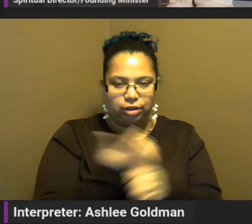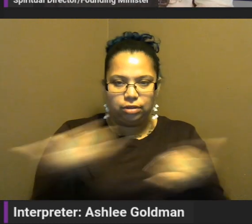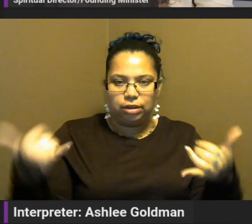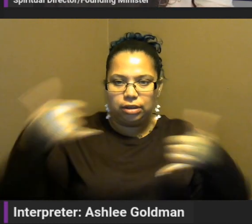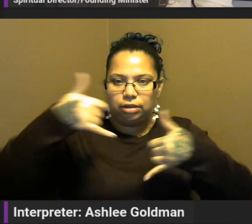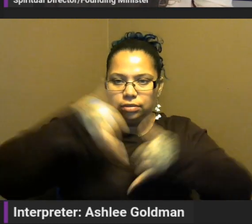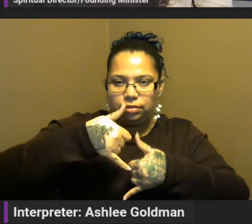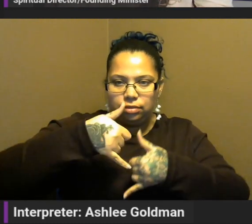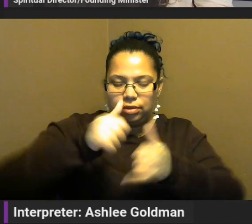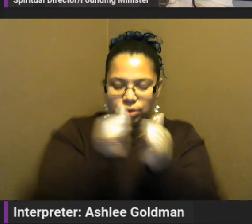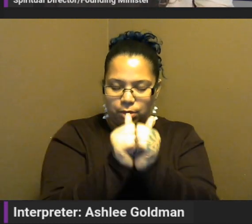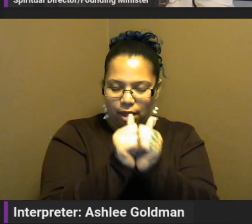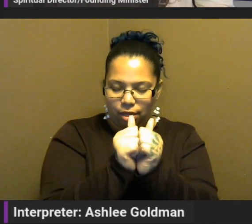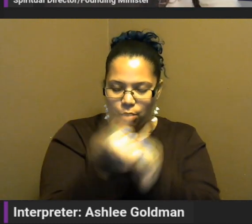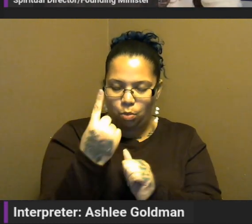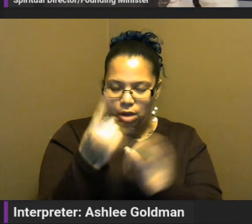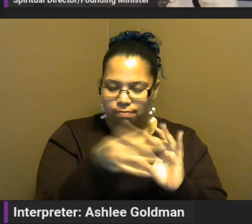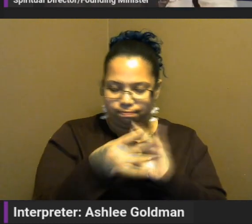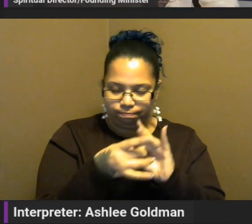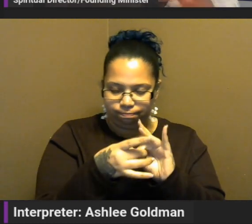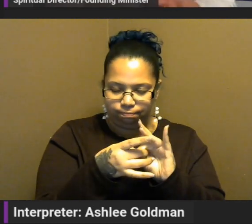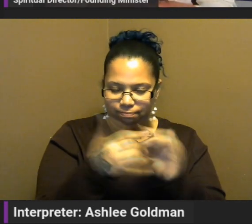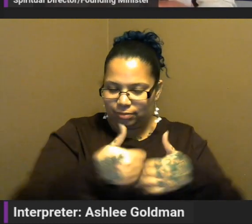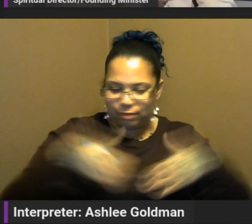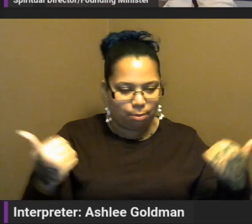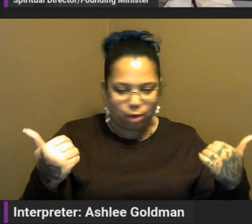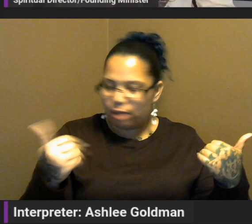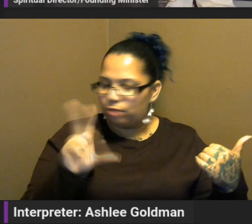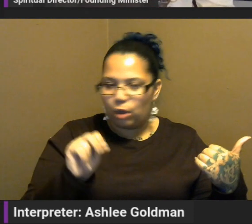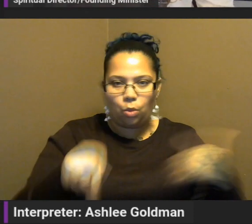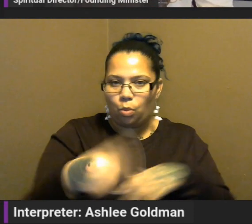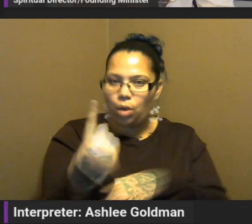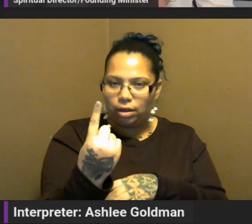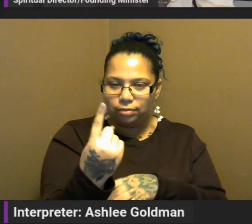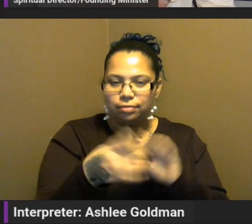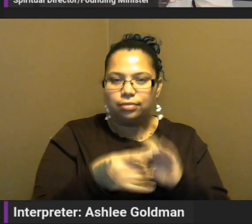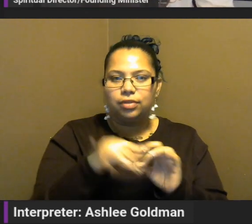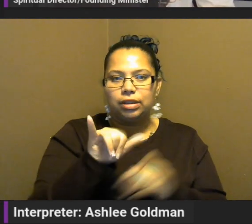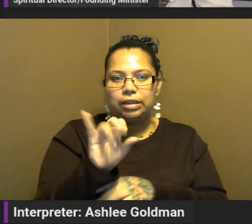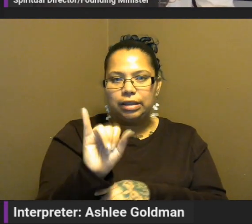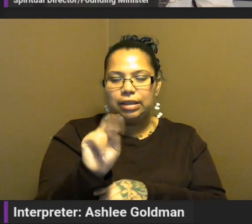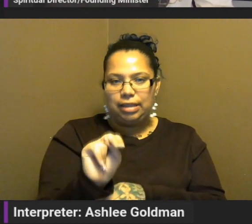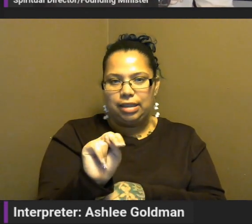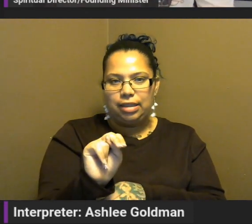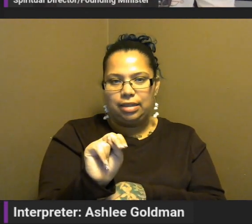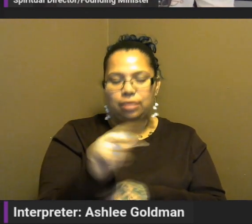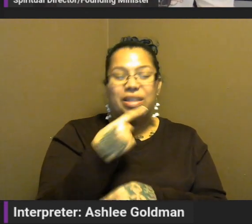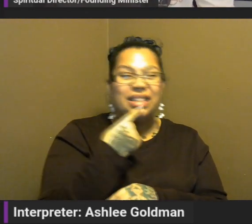together, one. They're not separate, they're one, yin. Now we say yin and